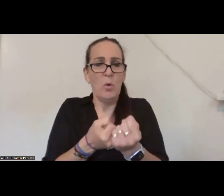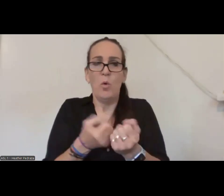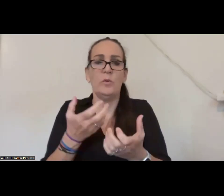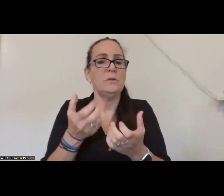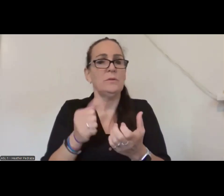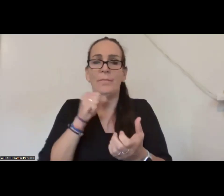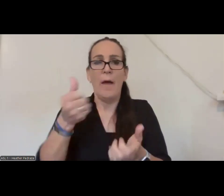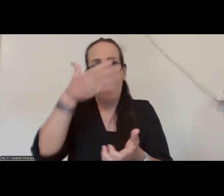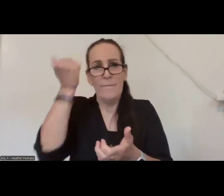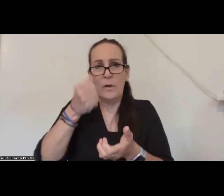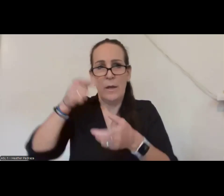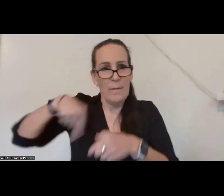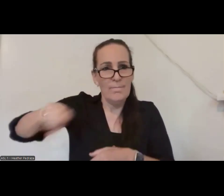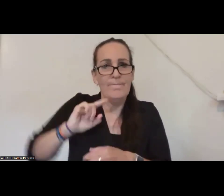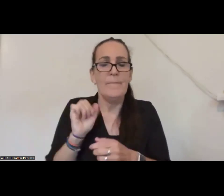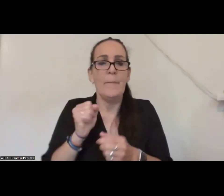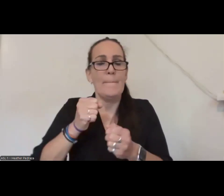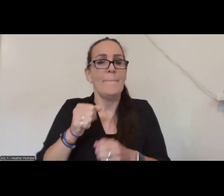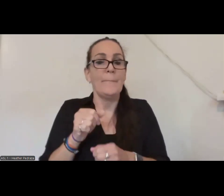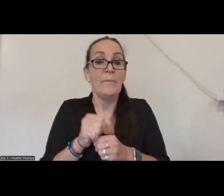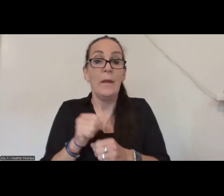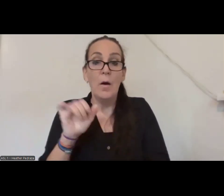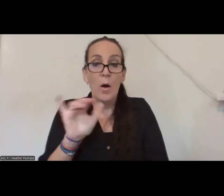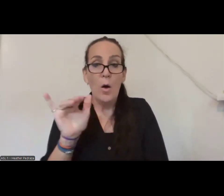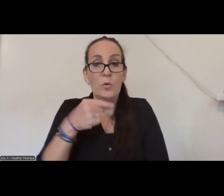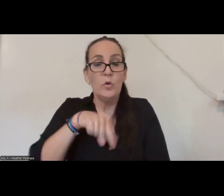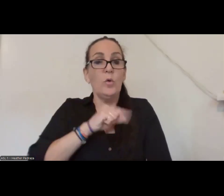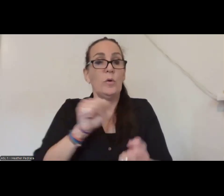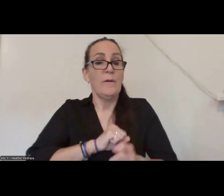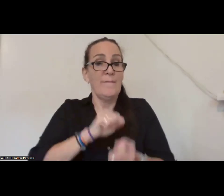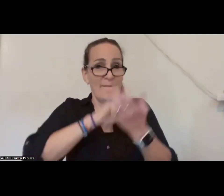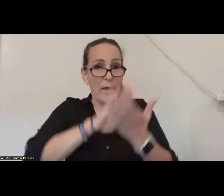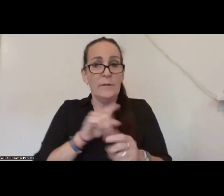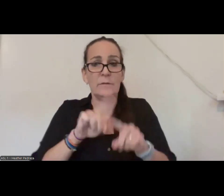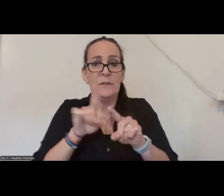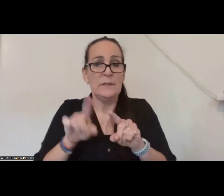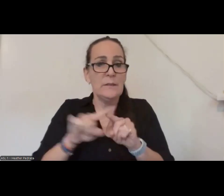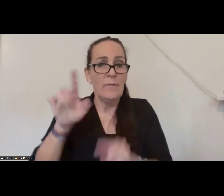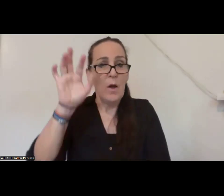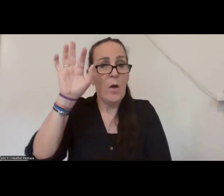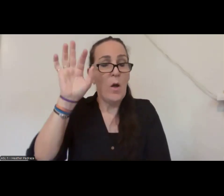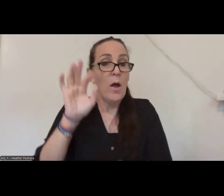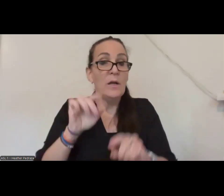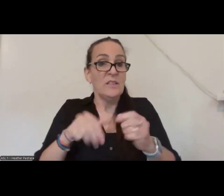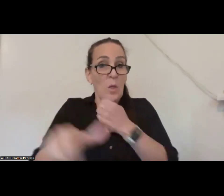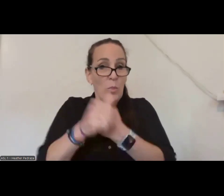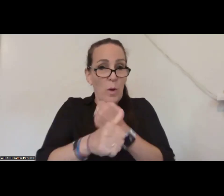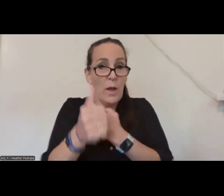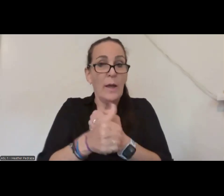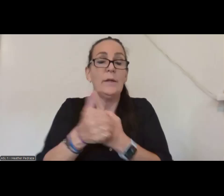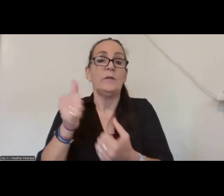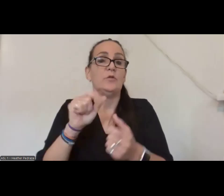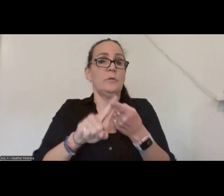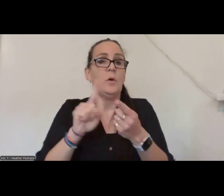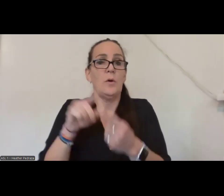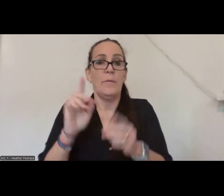federal threats to the services that keep our low-income older adults and people with disabilities healthy, fed, and housed. We've come together to educate